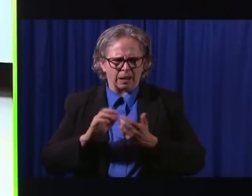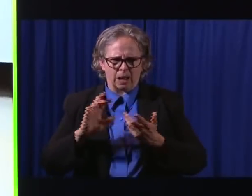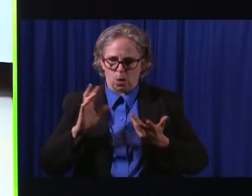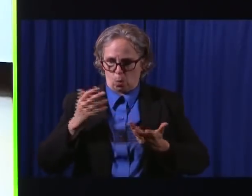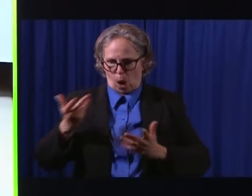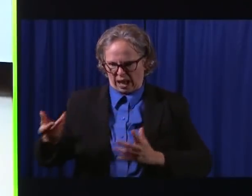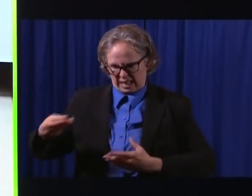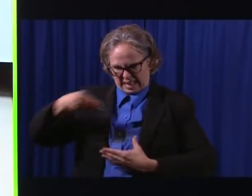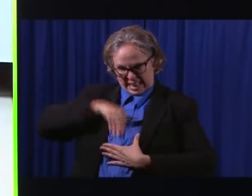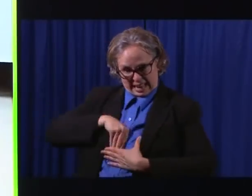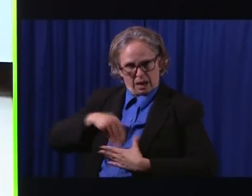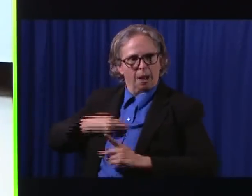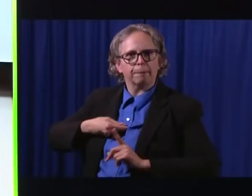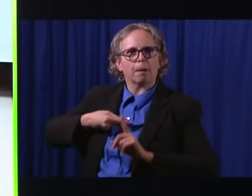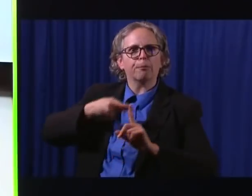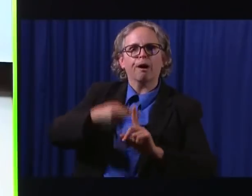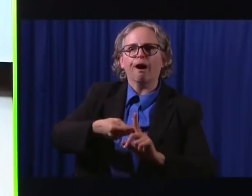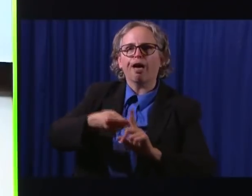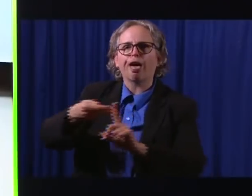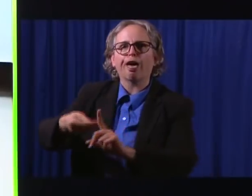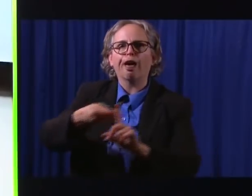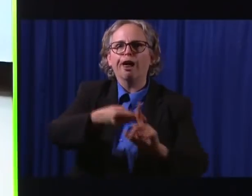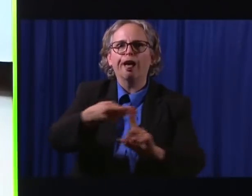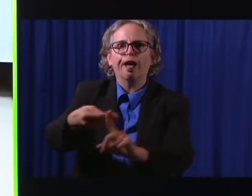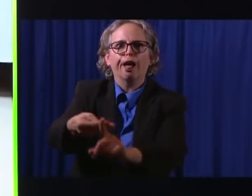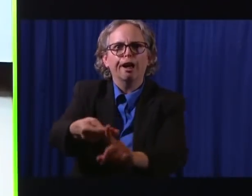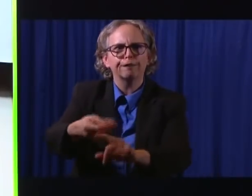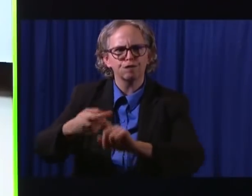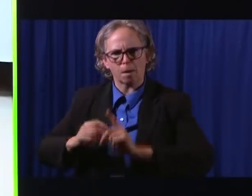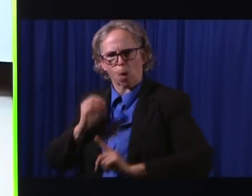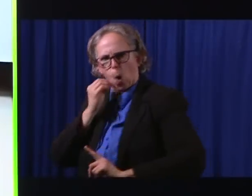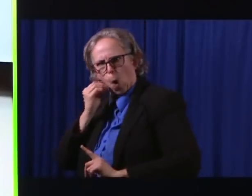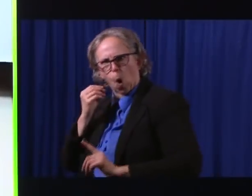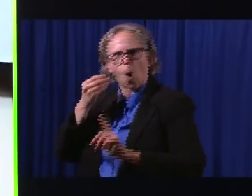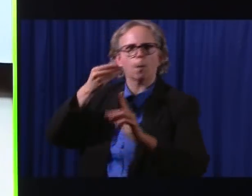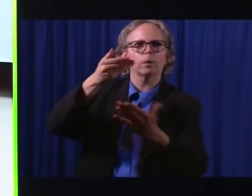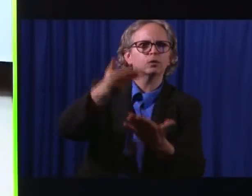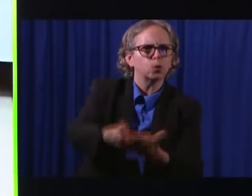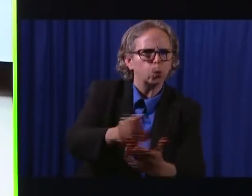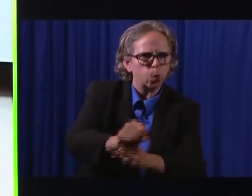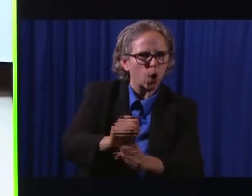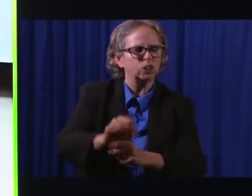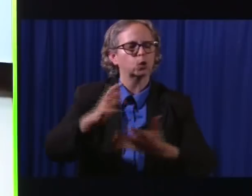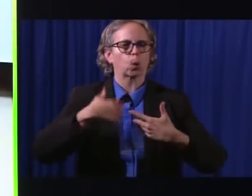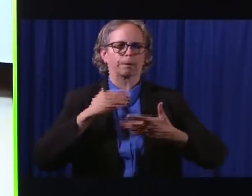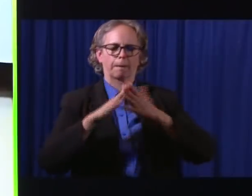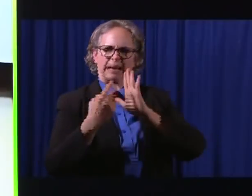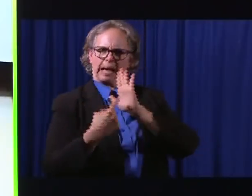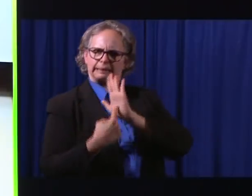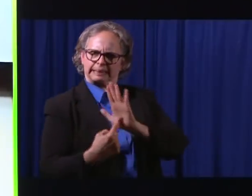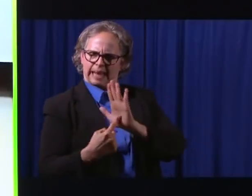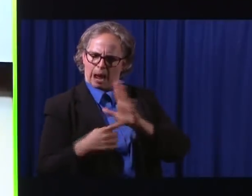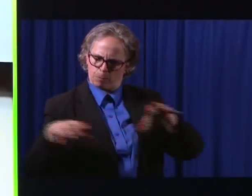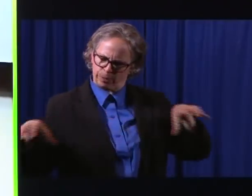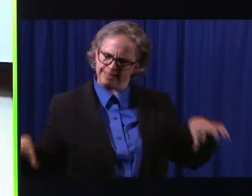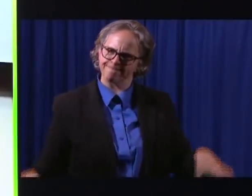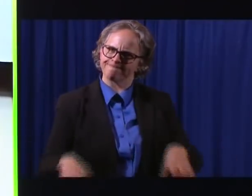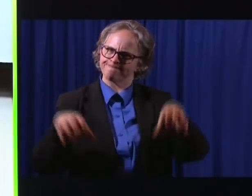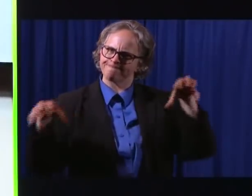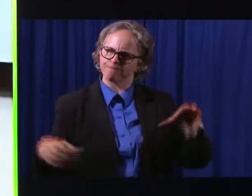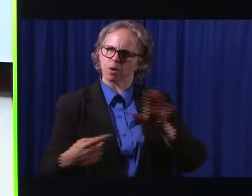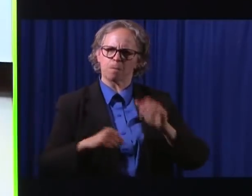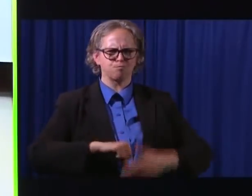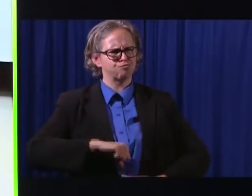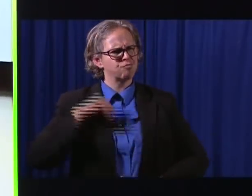by example. And we're very proud to be amongst the business leadership in this region that is not only exhibiting